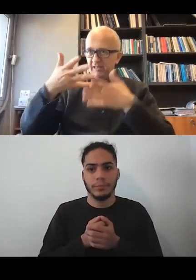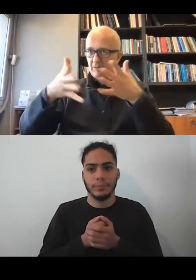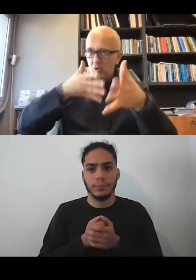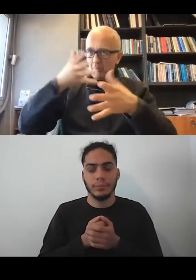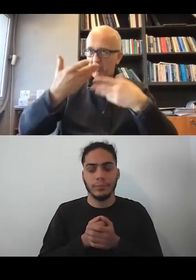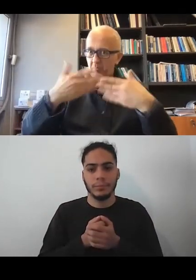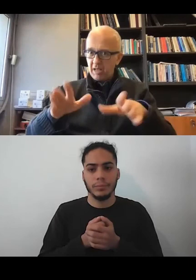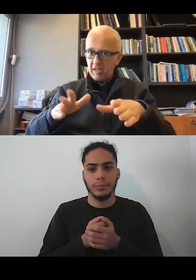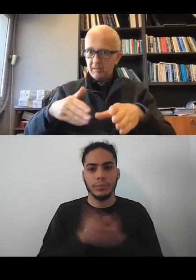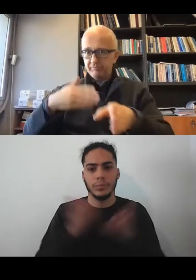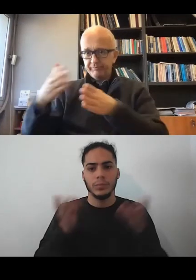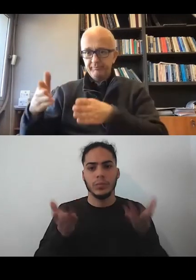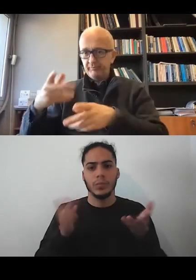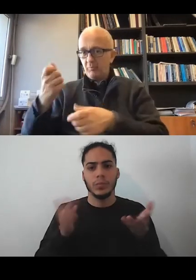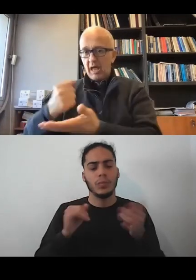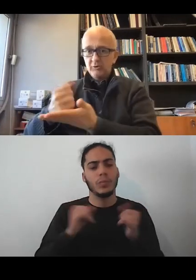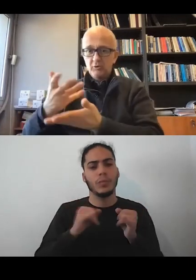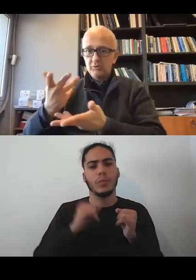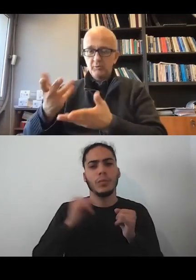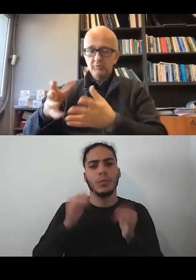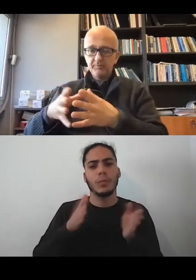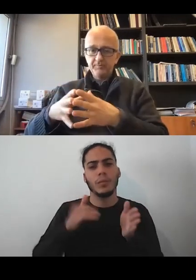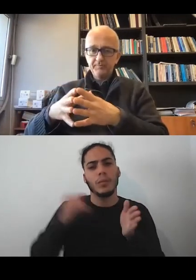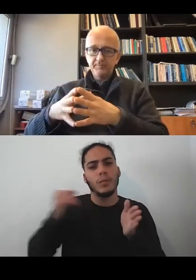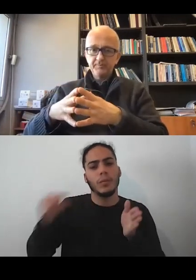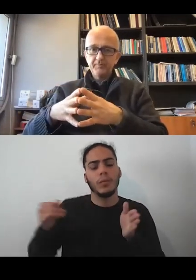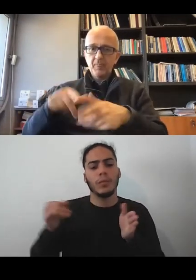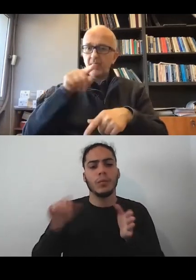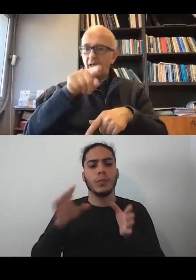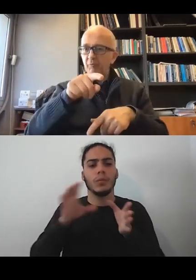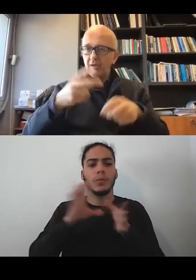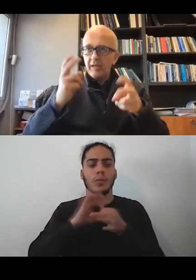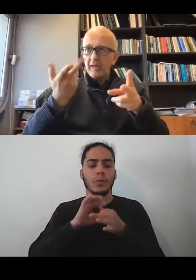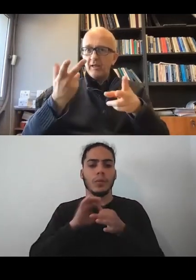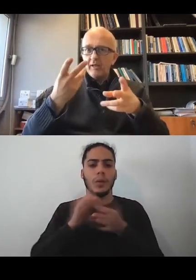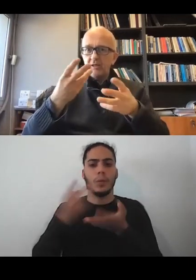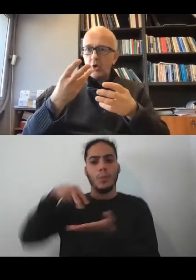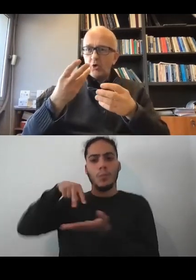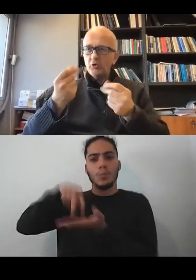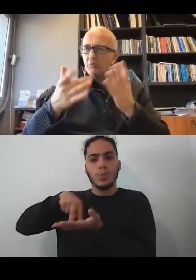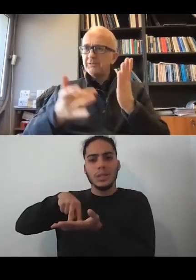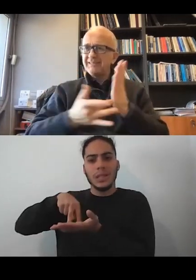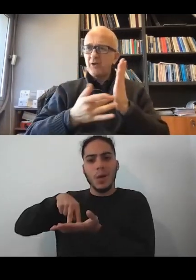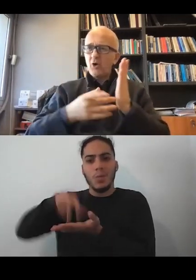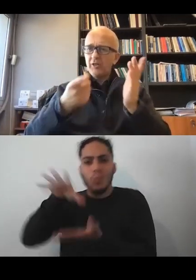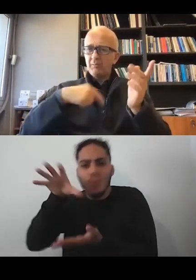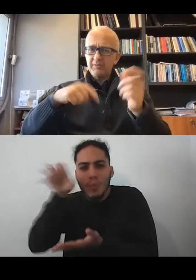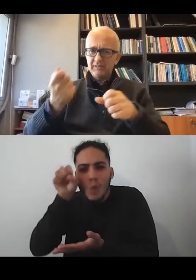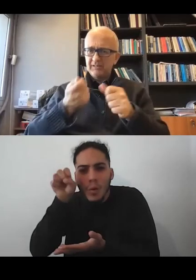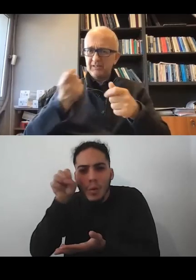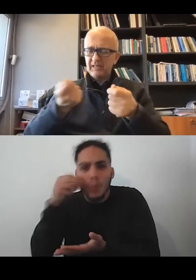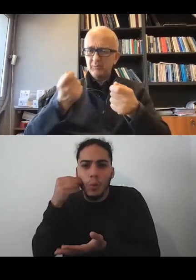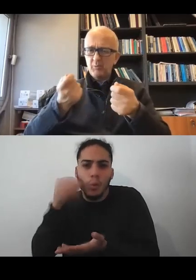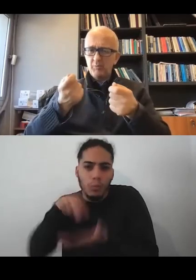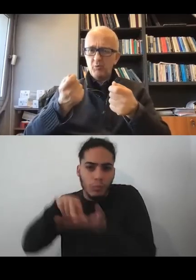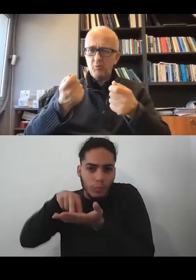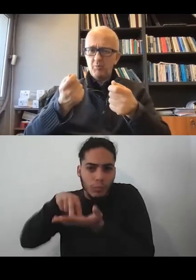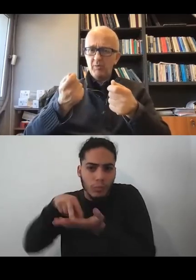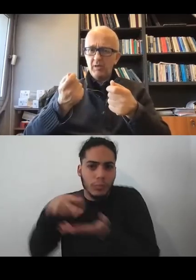Now, the next part has to do with pose tracking, the technology that we use for pose tracking.